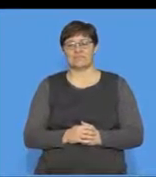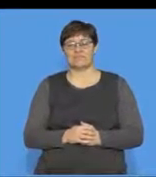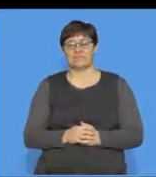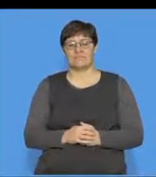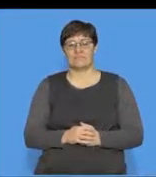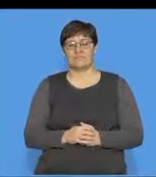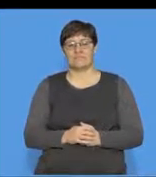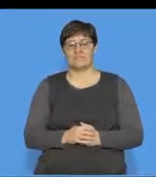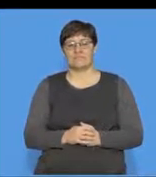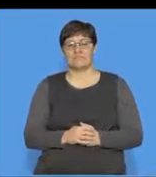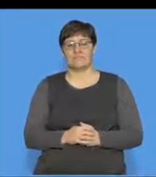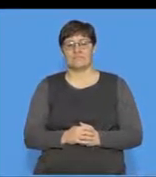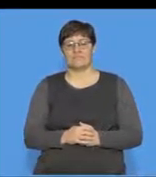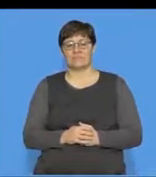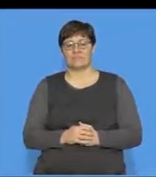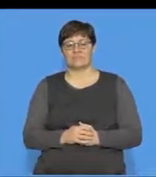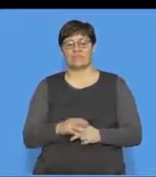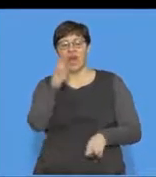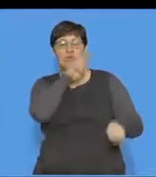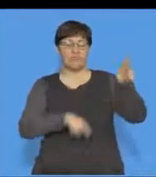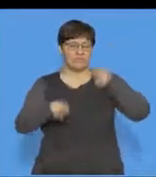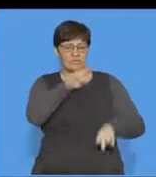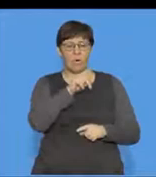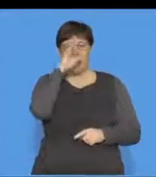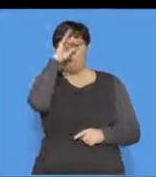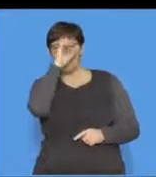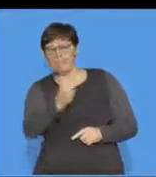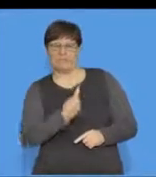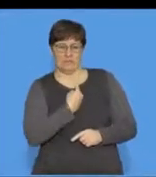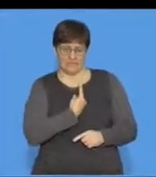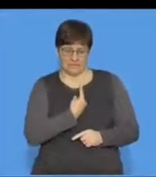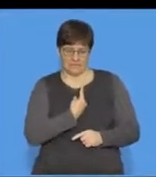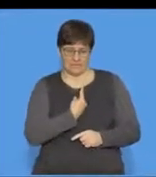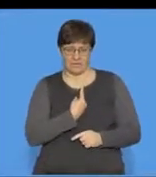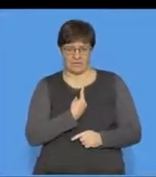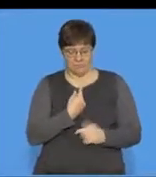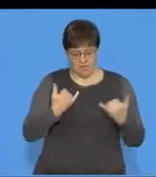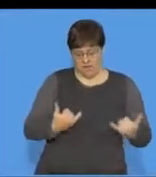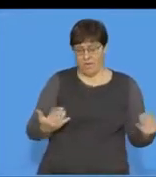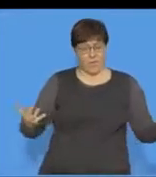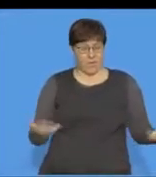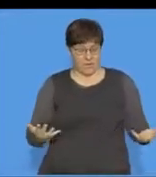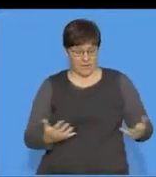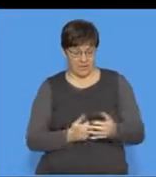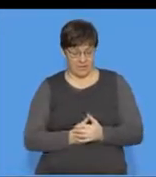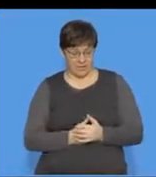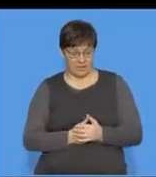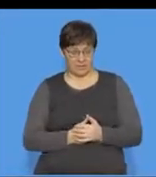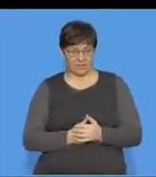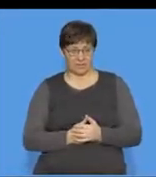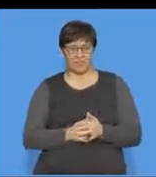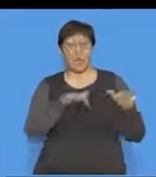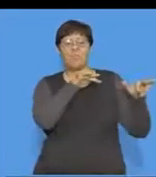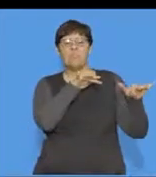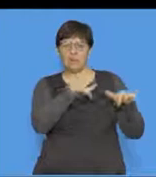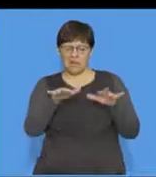In terms of revision or reminding ourselves of where we stand, we know what a